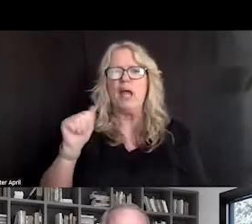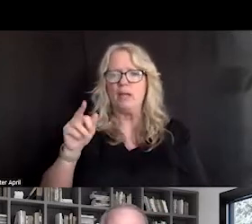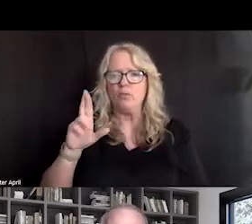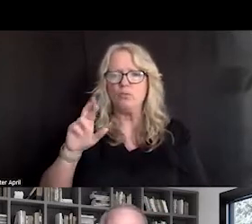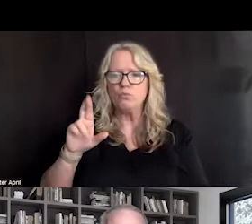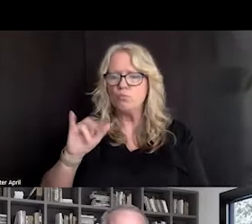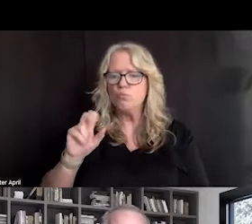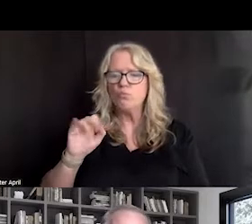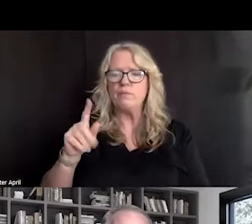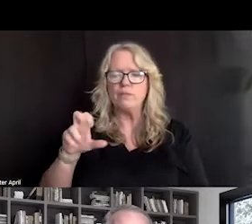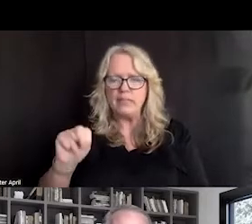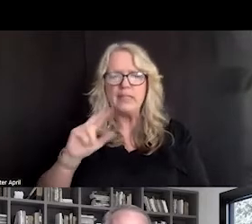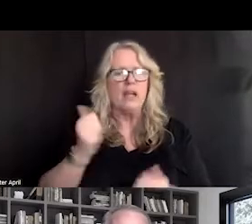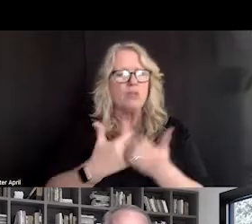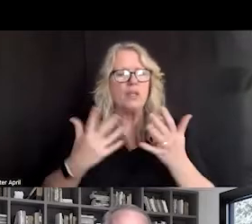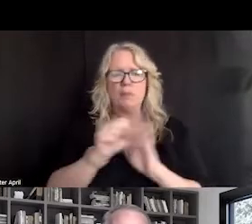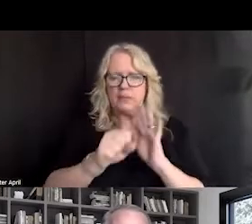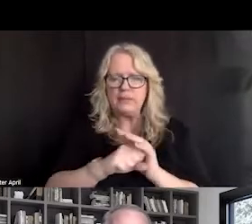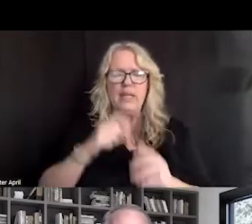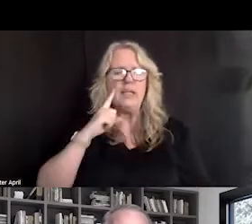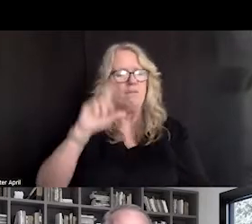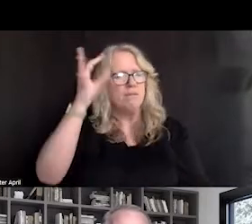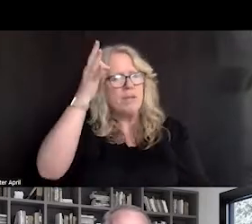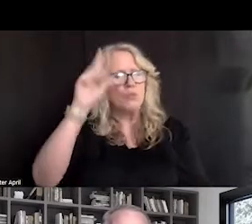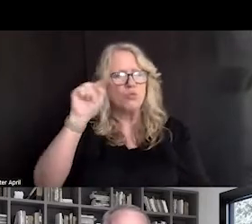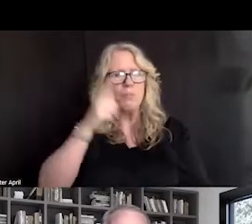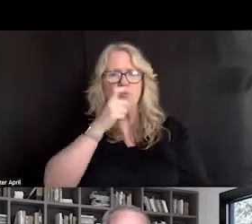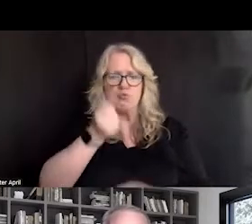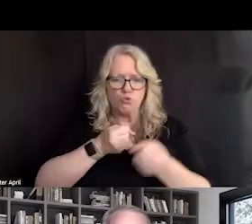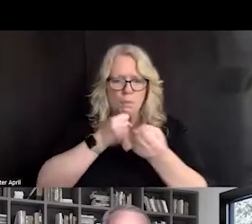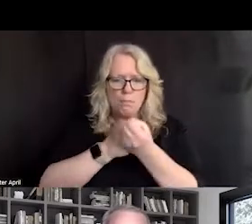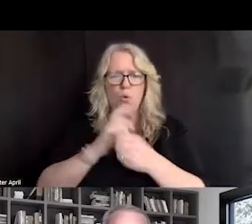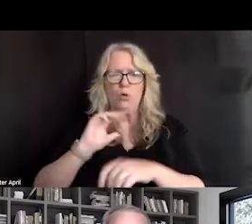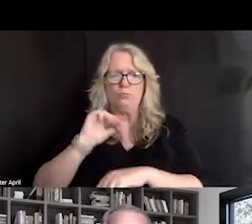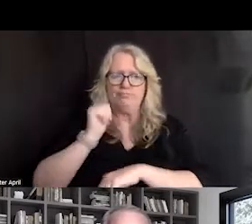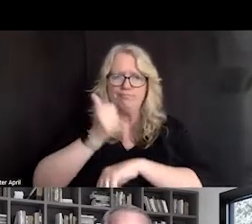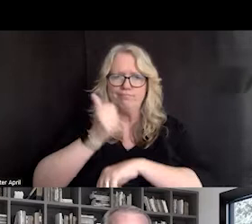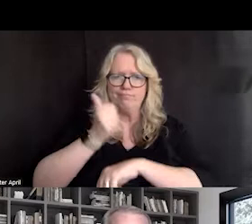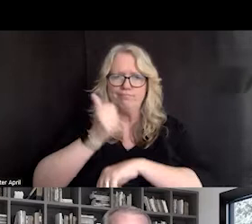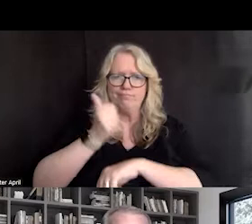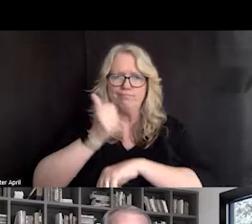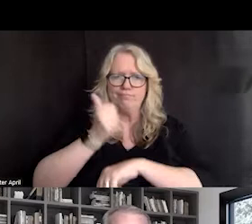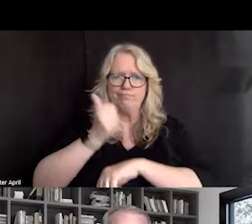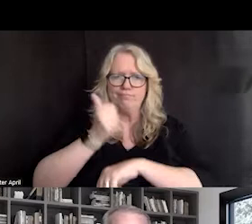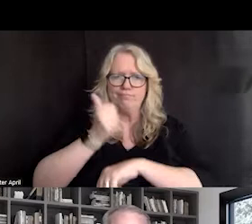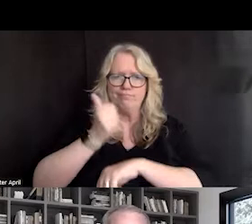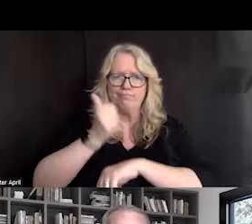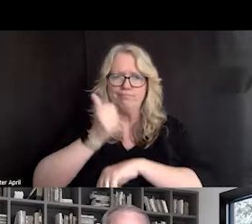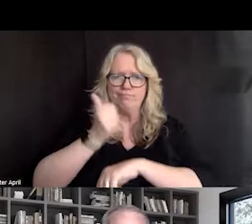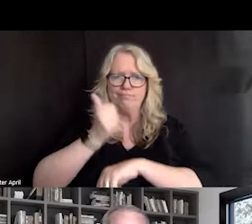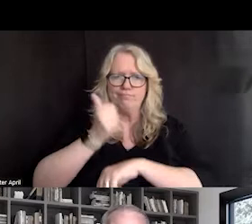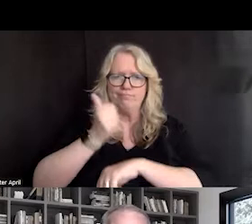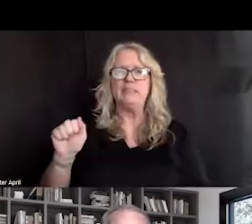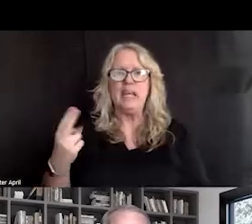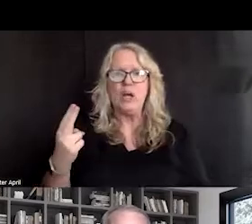states and everything the federal government is doing to support the launch of 988. And Sarah, if we can drop